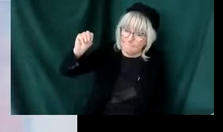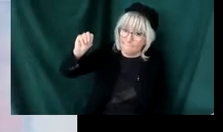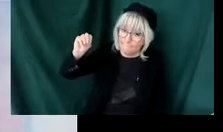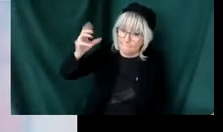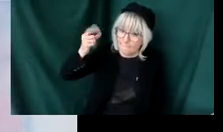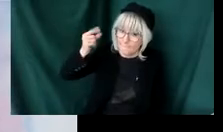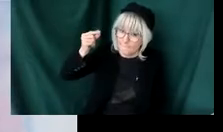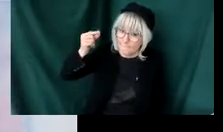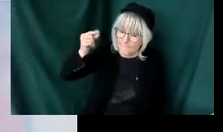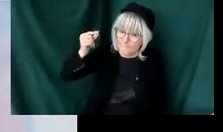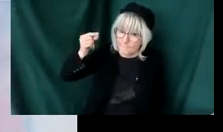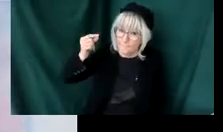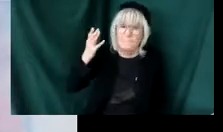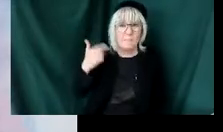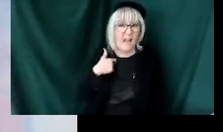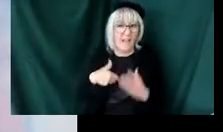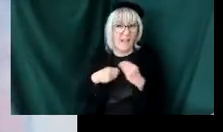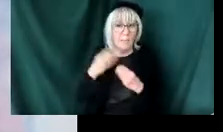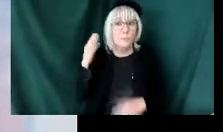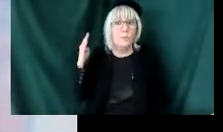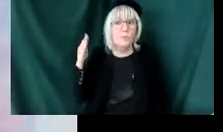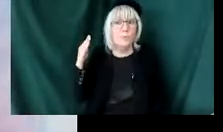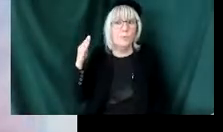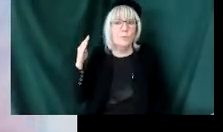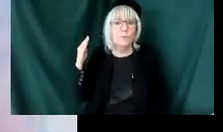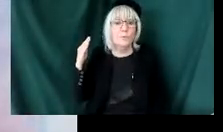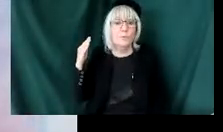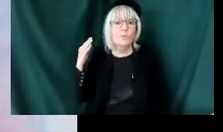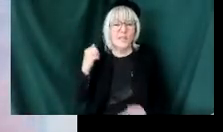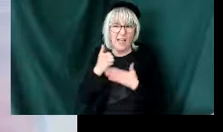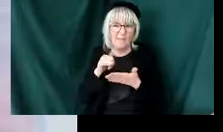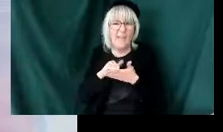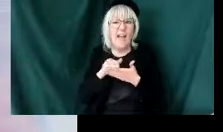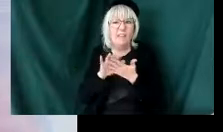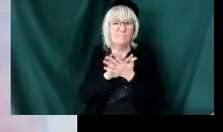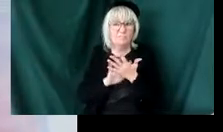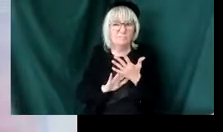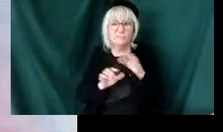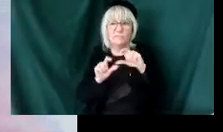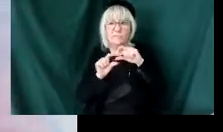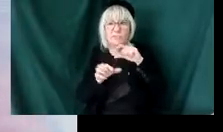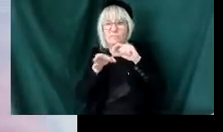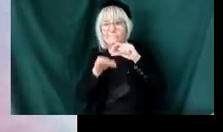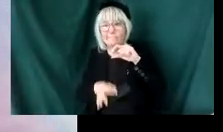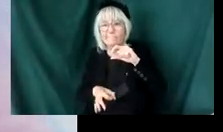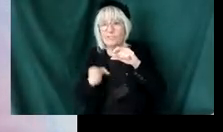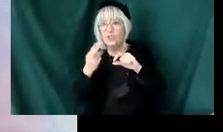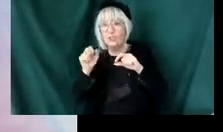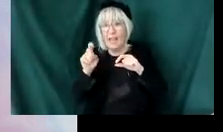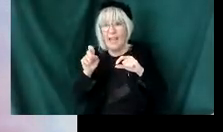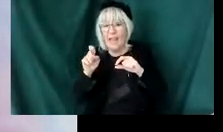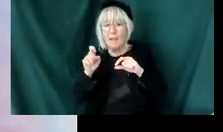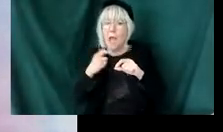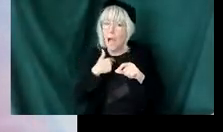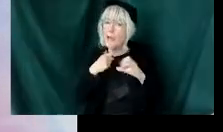I might use something like blue to help make the shade on the stem. Of course, I can keep going and I can build this